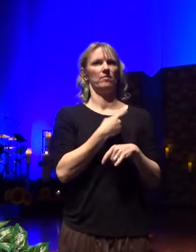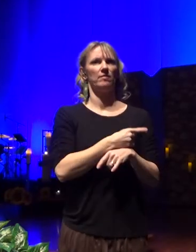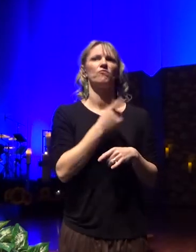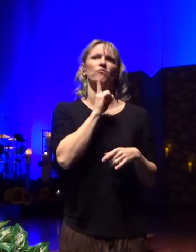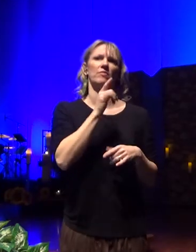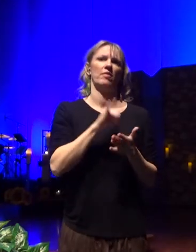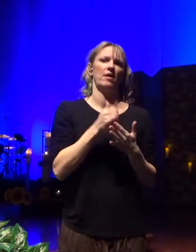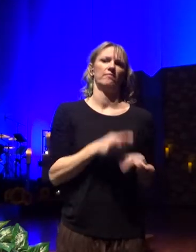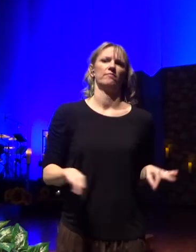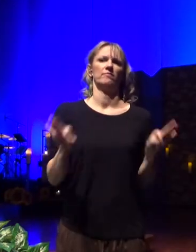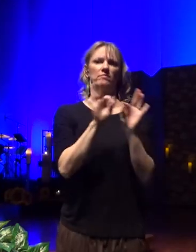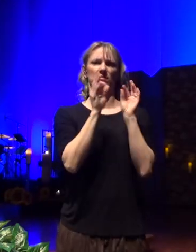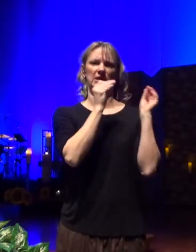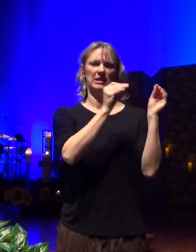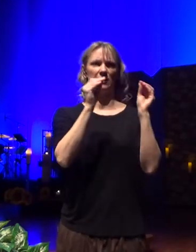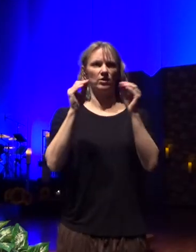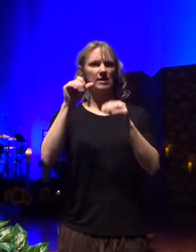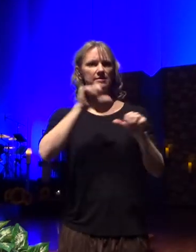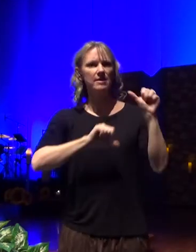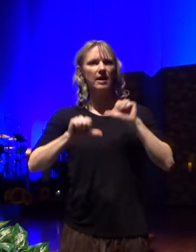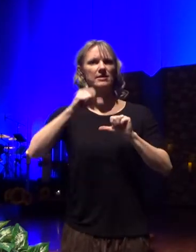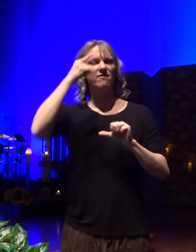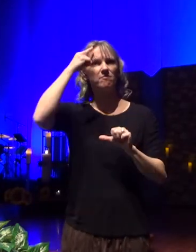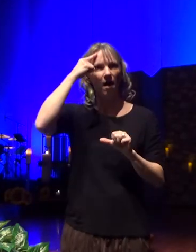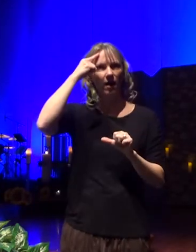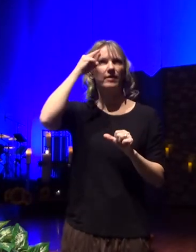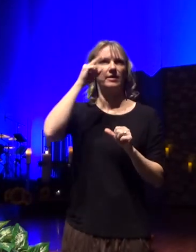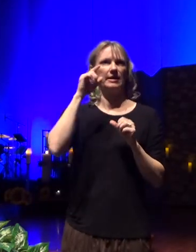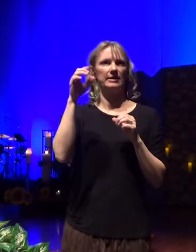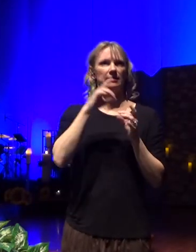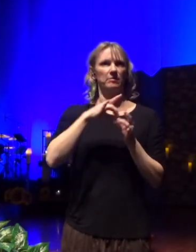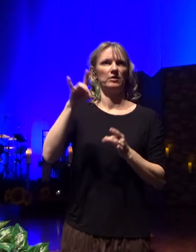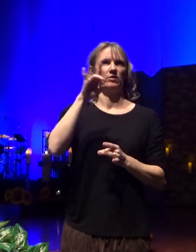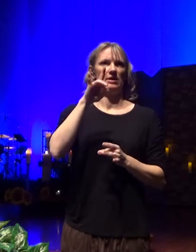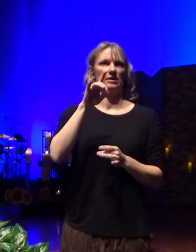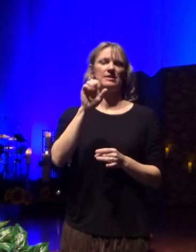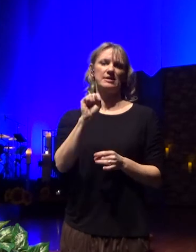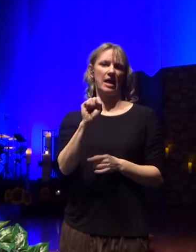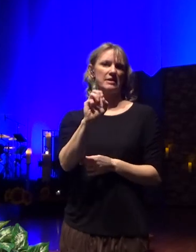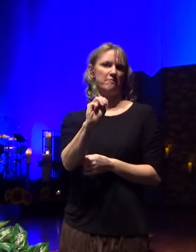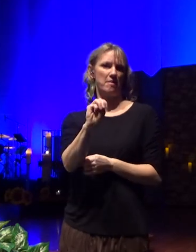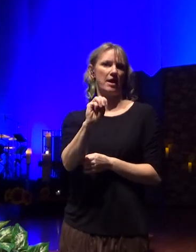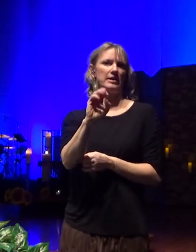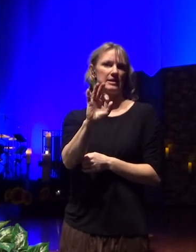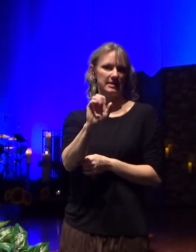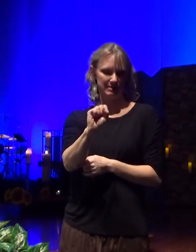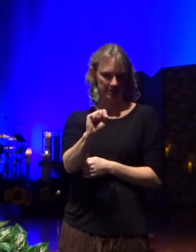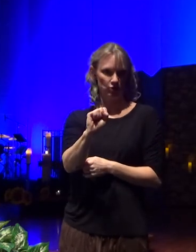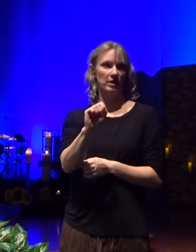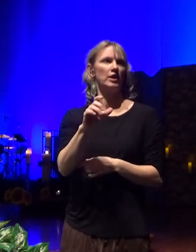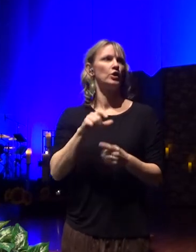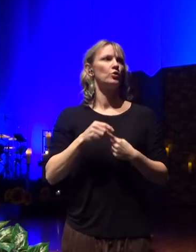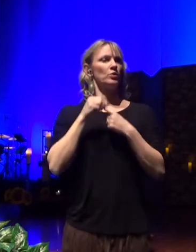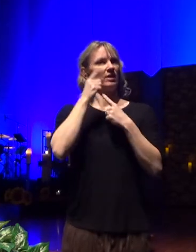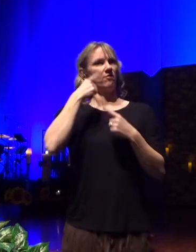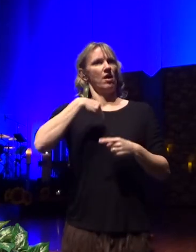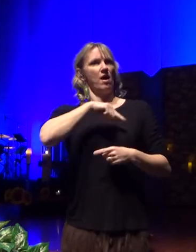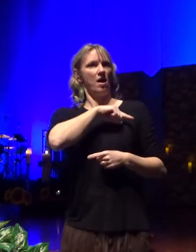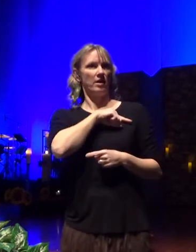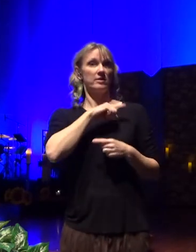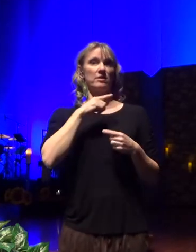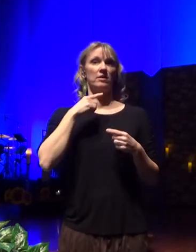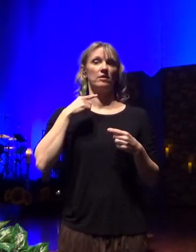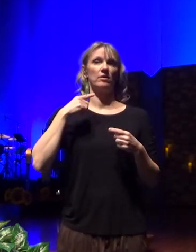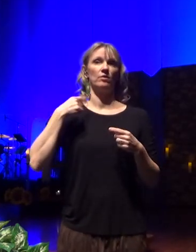really essential teaching of the science of mind and spirit. It's unique to us that we